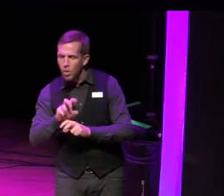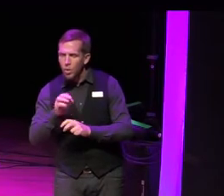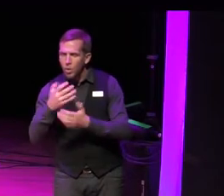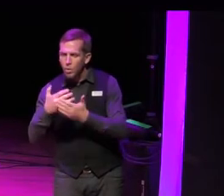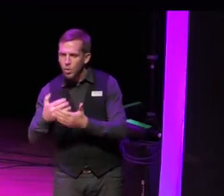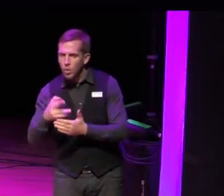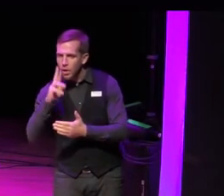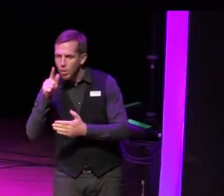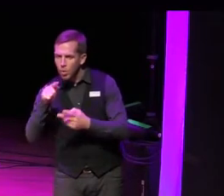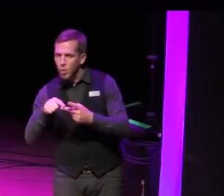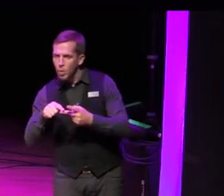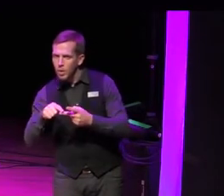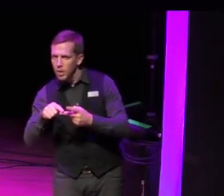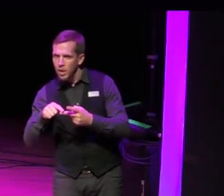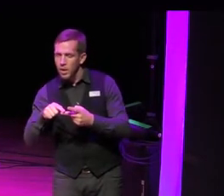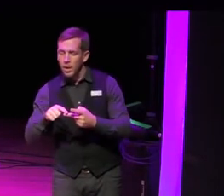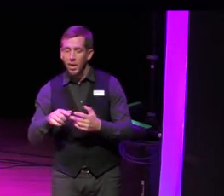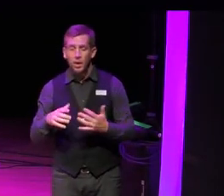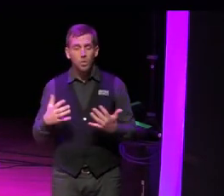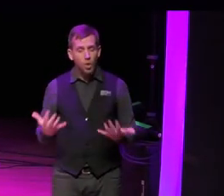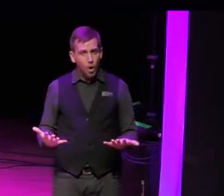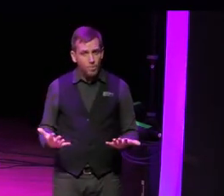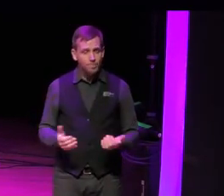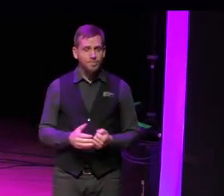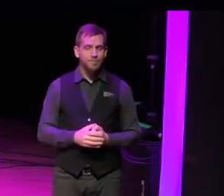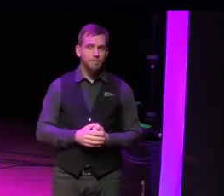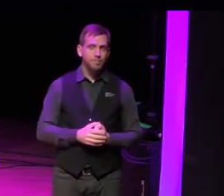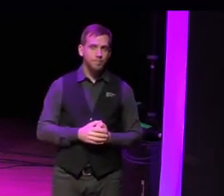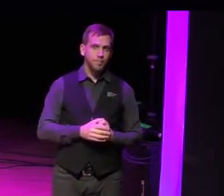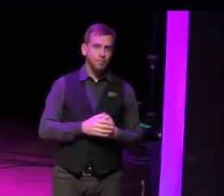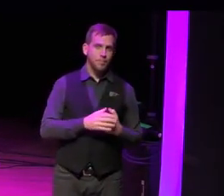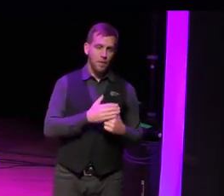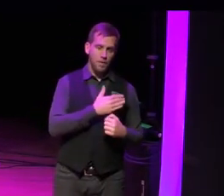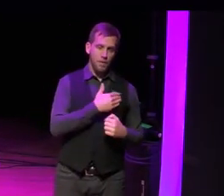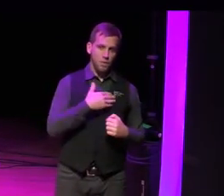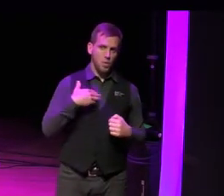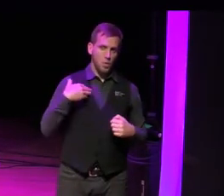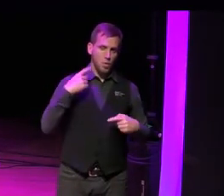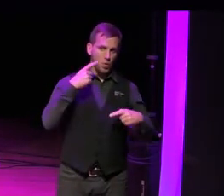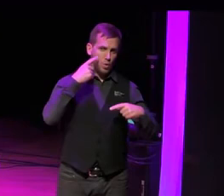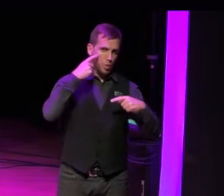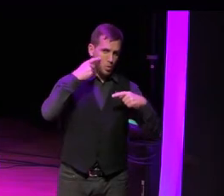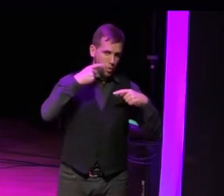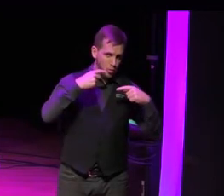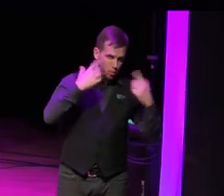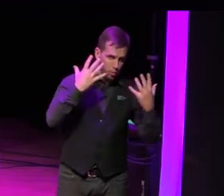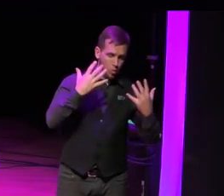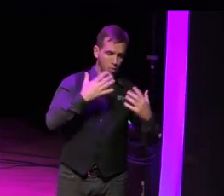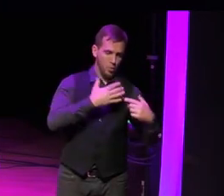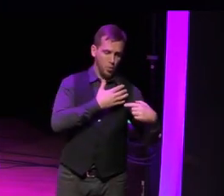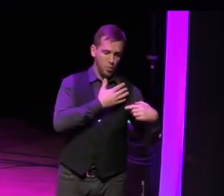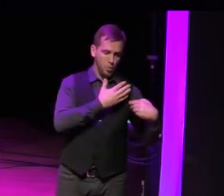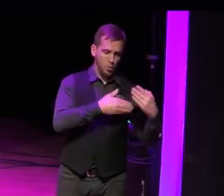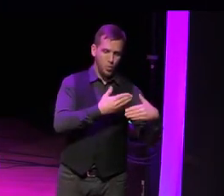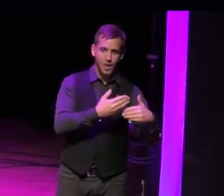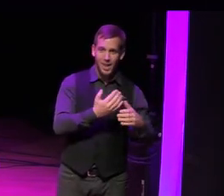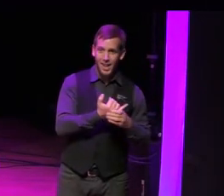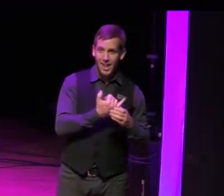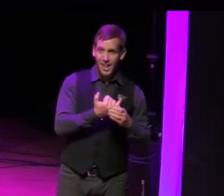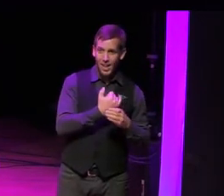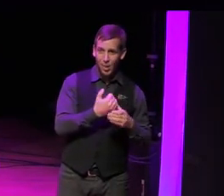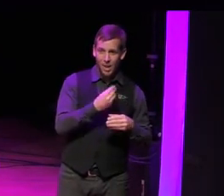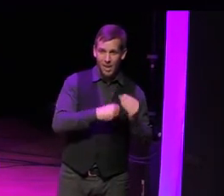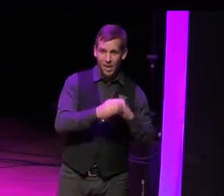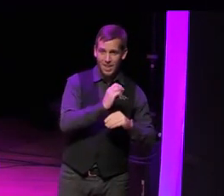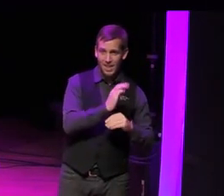structures. So on the one hand, it has been in our culture and in sort of the business ethics in one